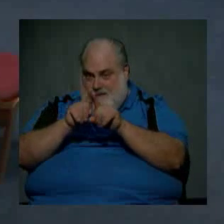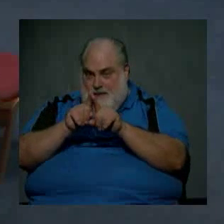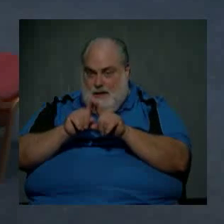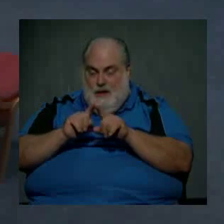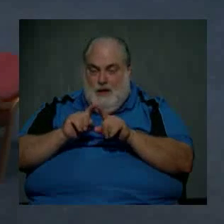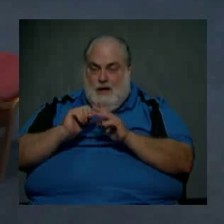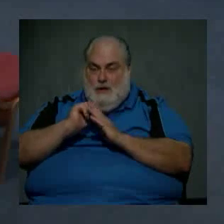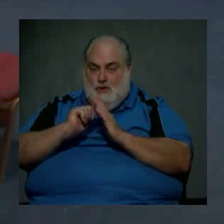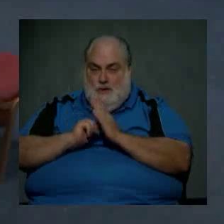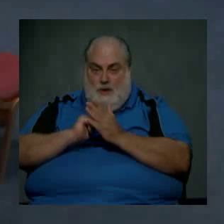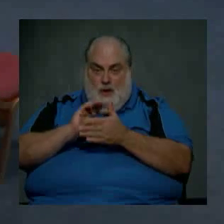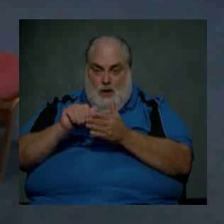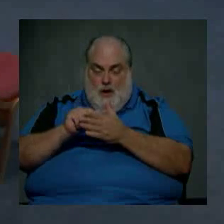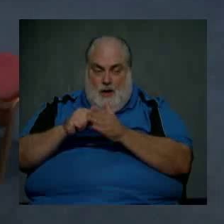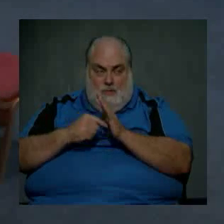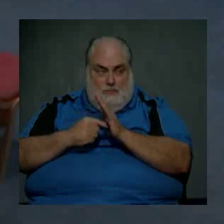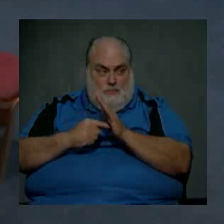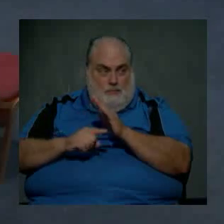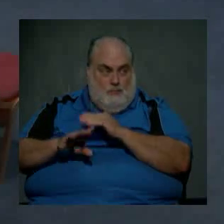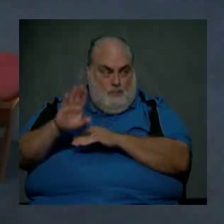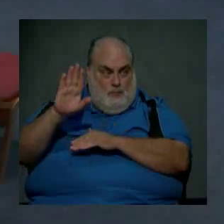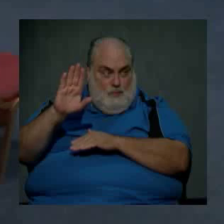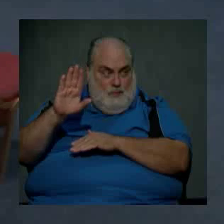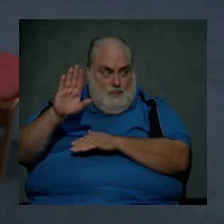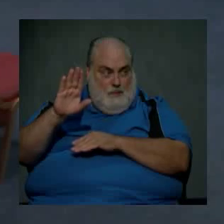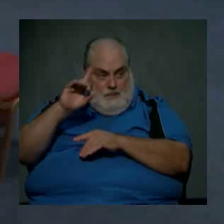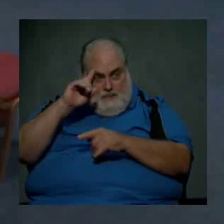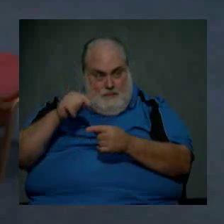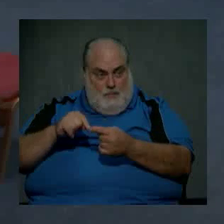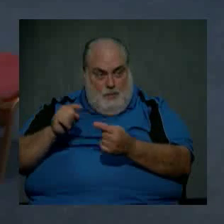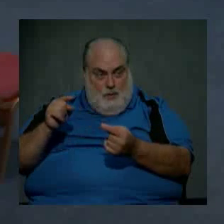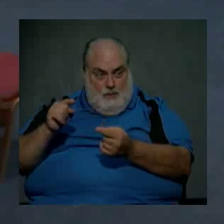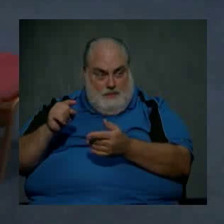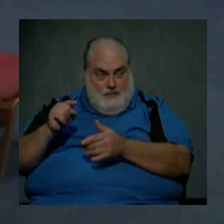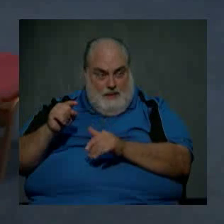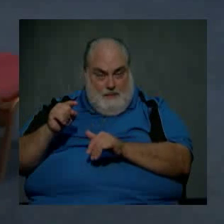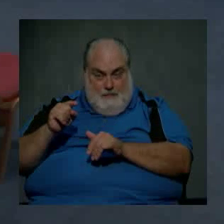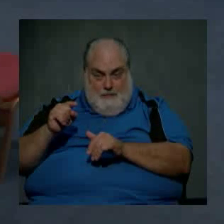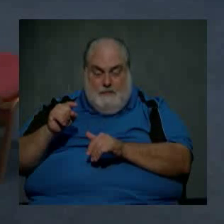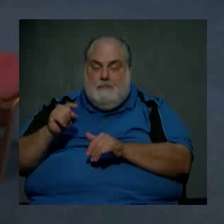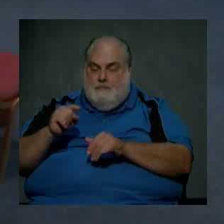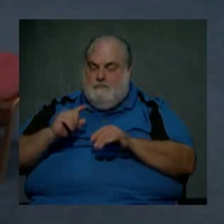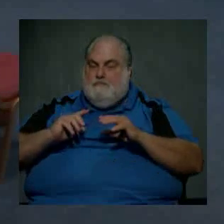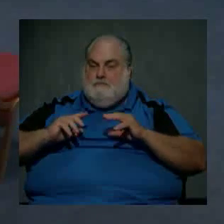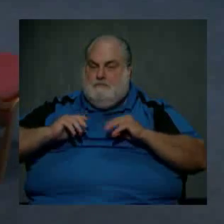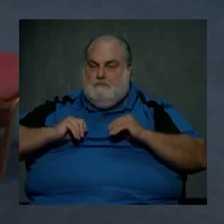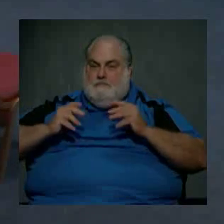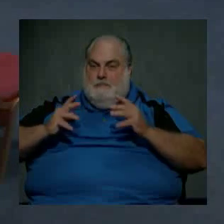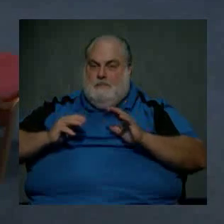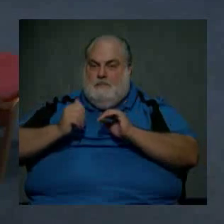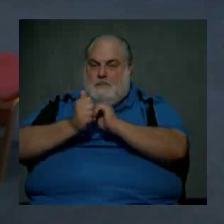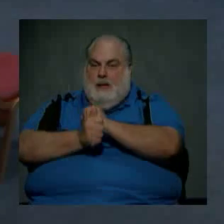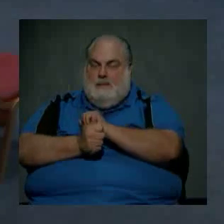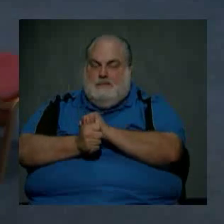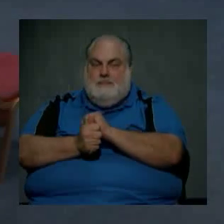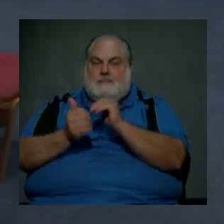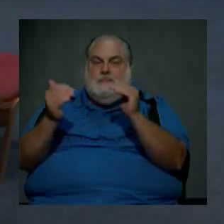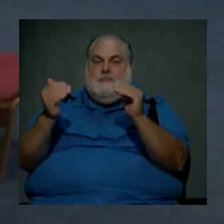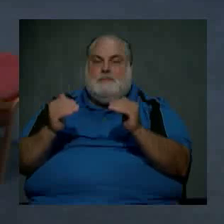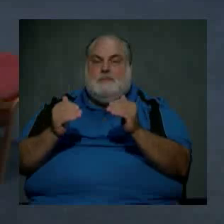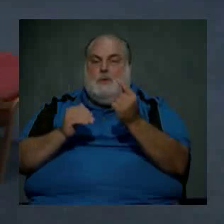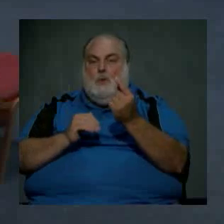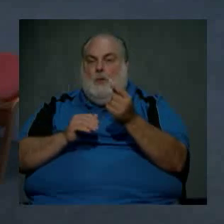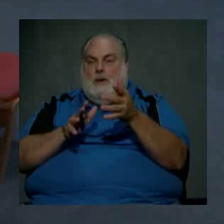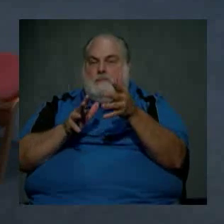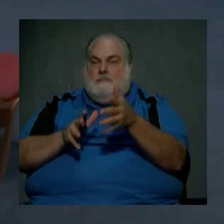been seconded. Those approve, raise your hand. Those who do not, consent agenda has passed. So we have one item